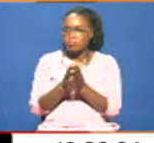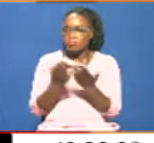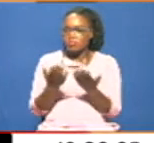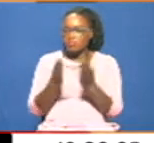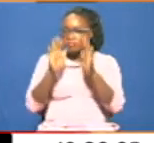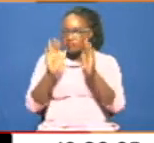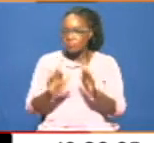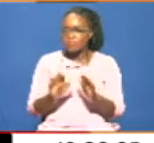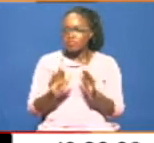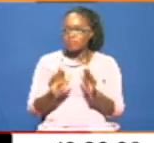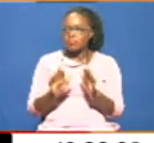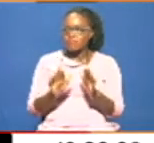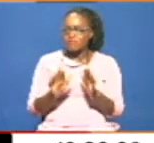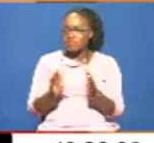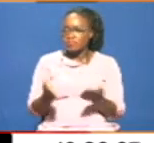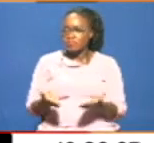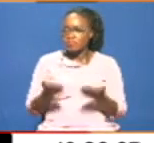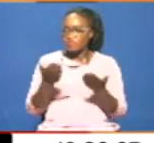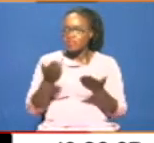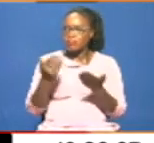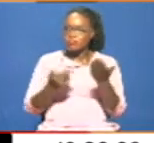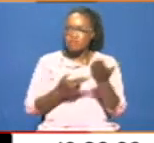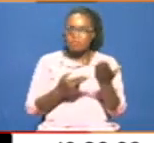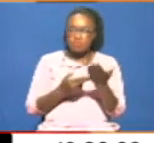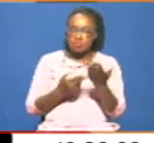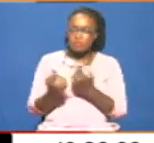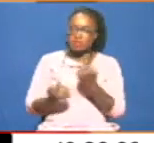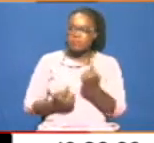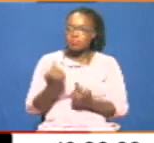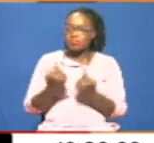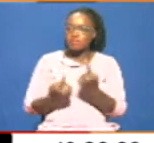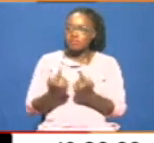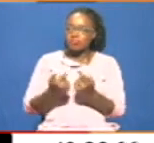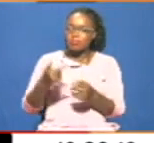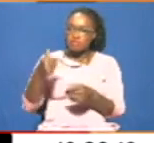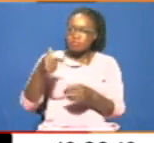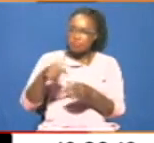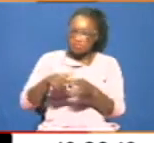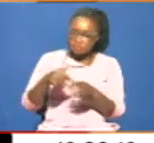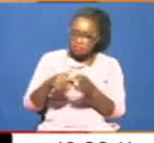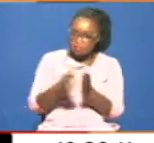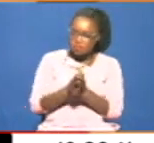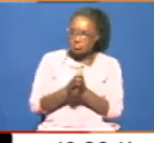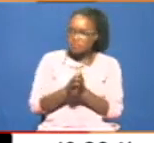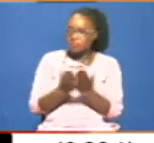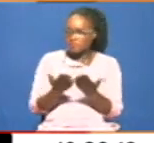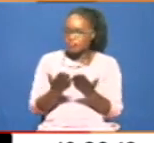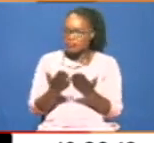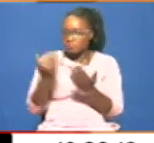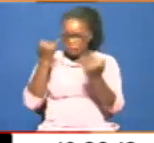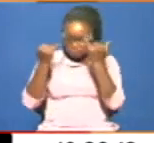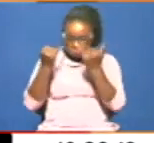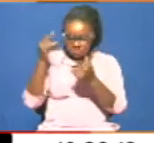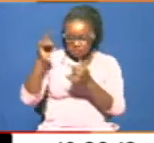it is necessary that we improve the technologies that we use for cooking, and therefore innovation has to be part and parcel, and